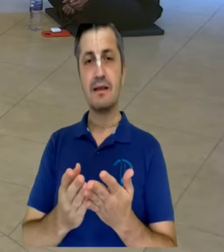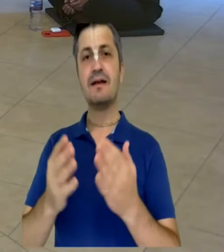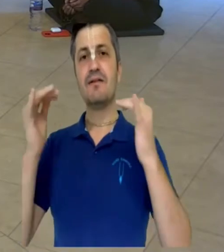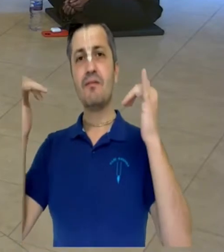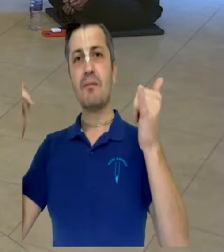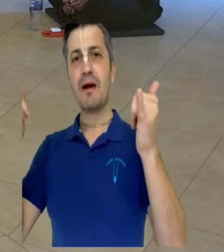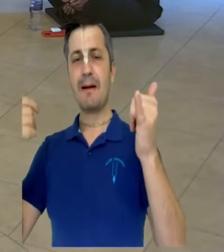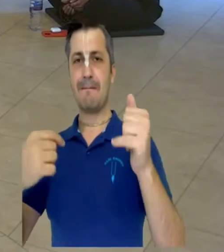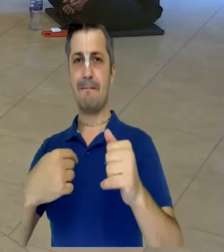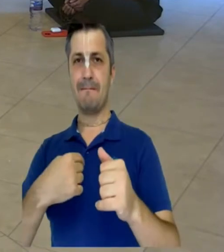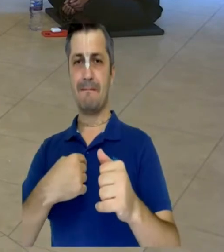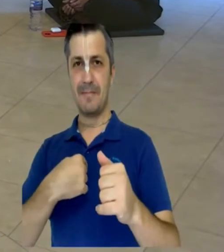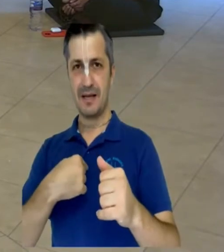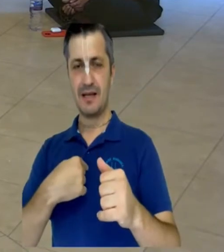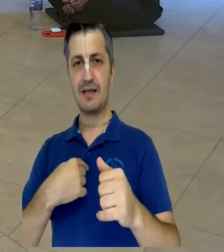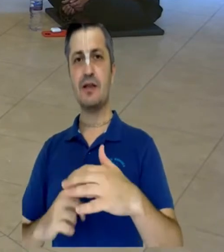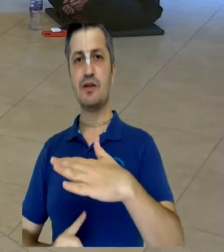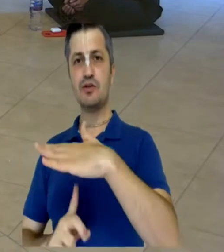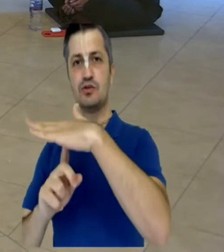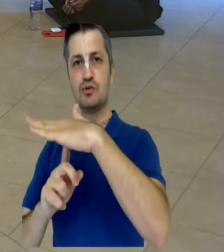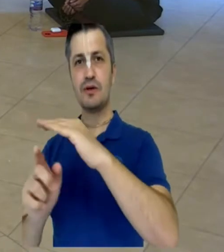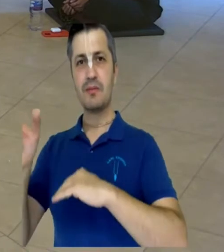as that Supreme Person.